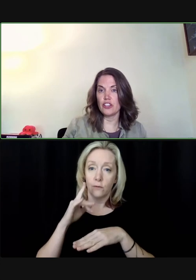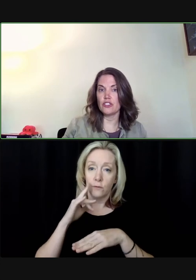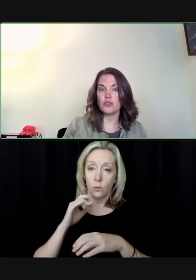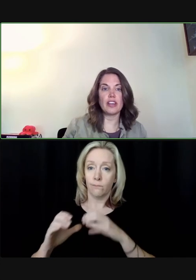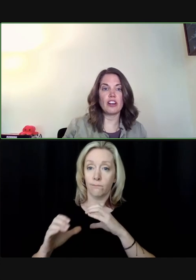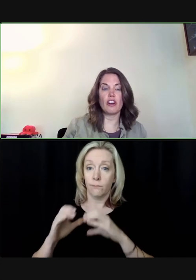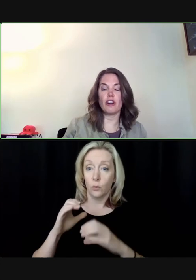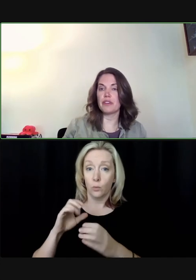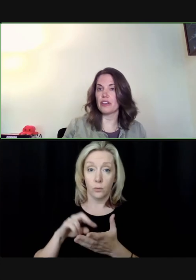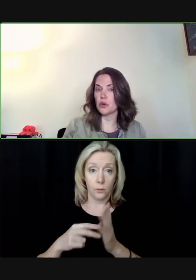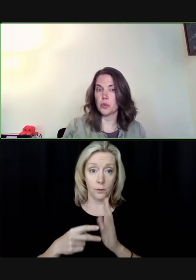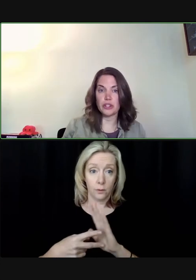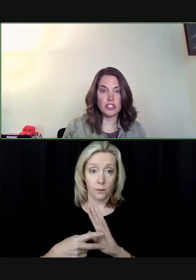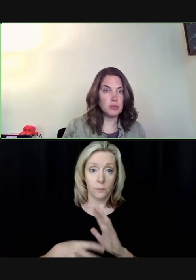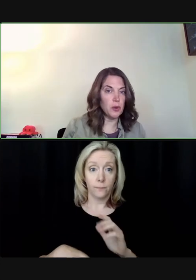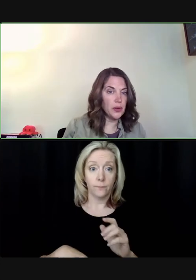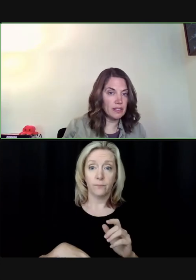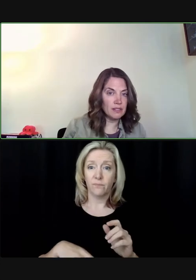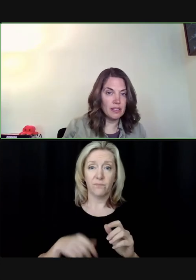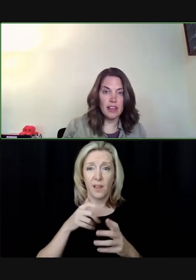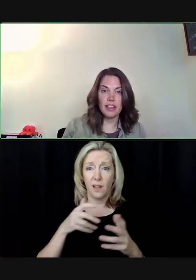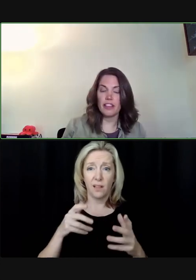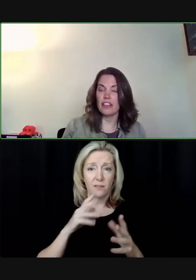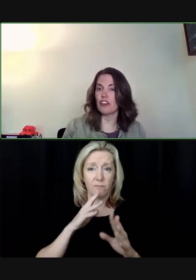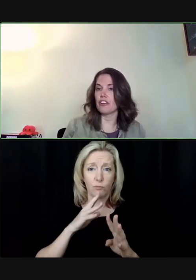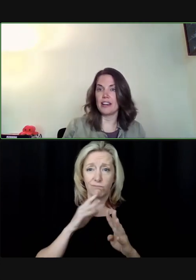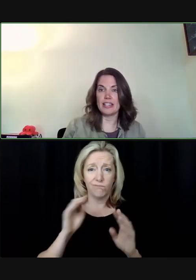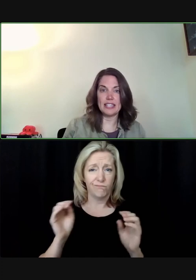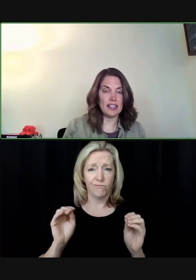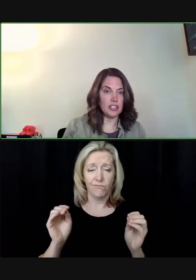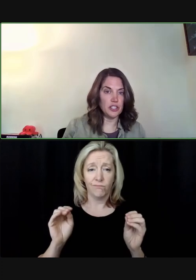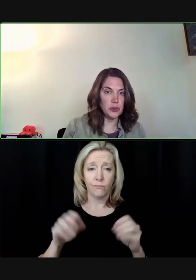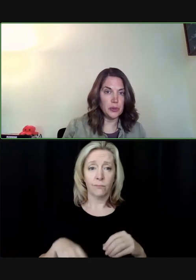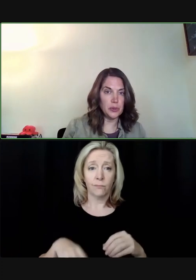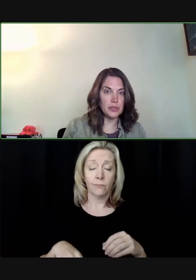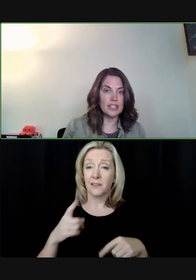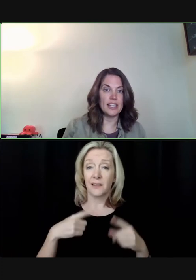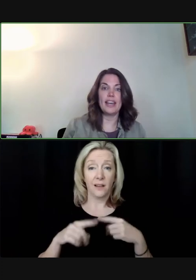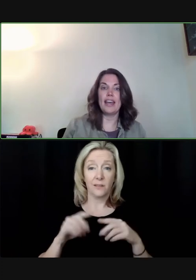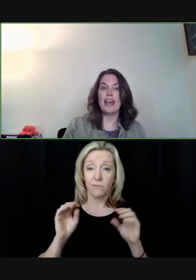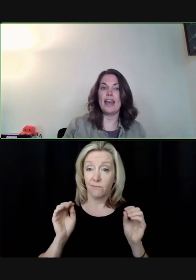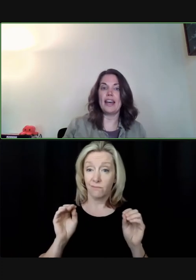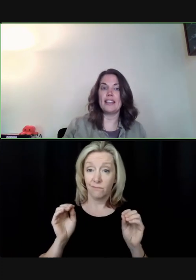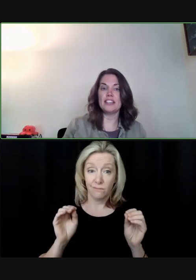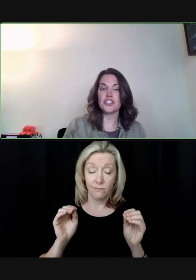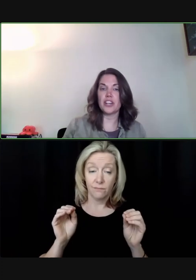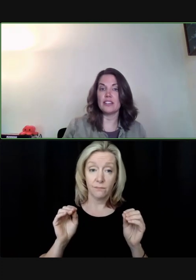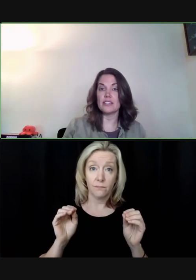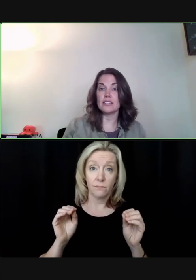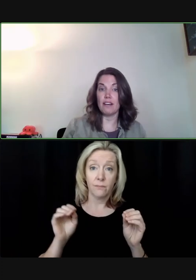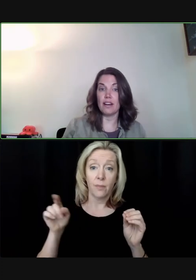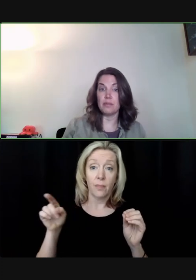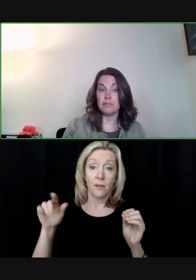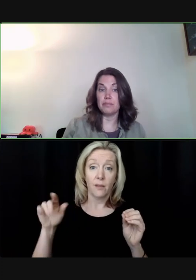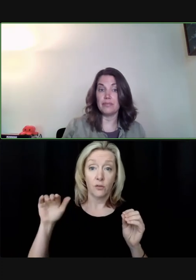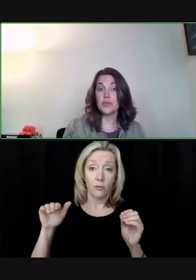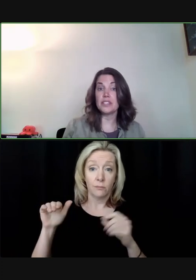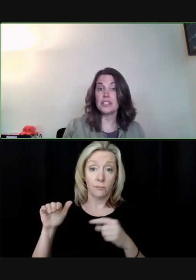child. So there are very little words spoken. There are not any signs used. And this